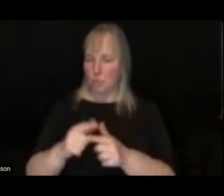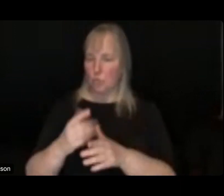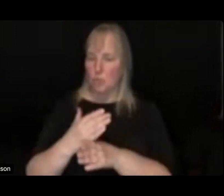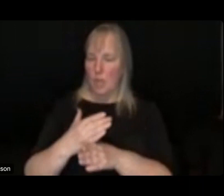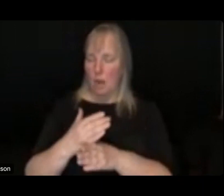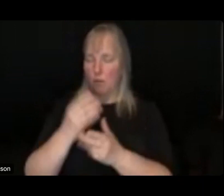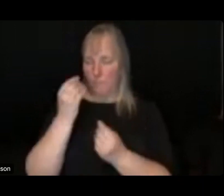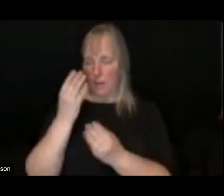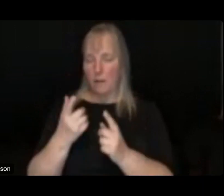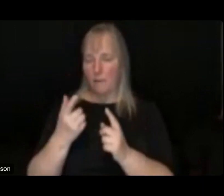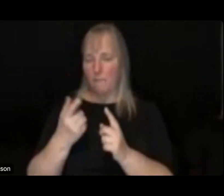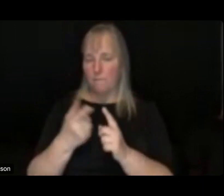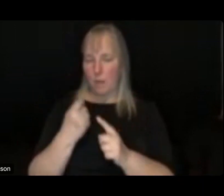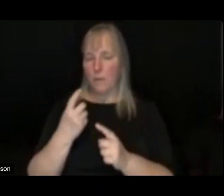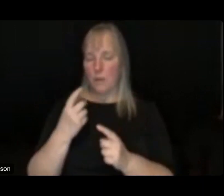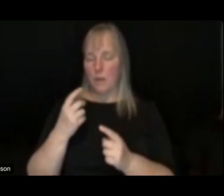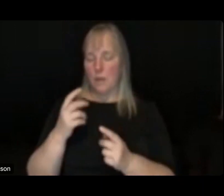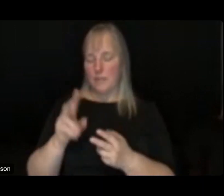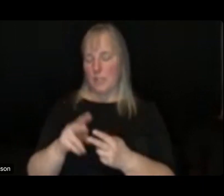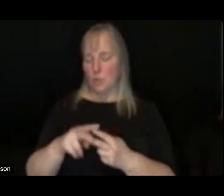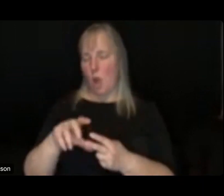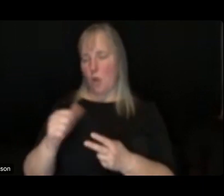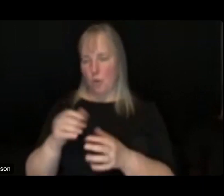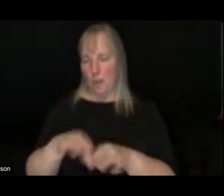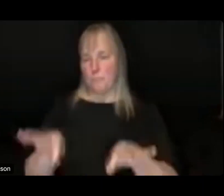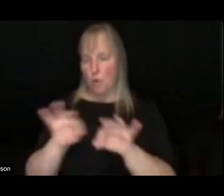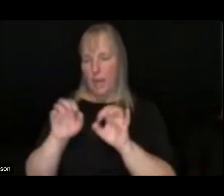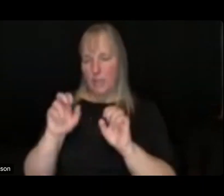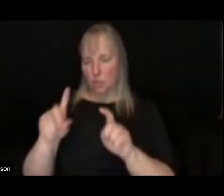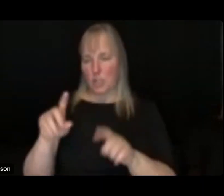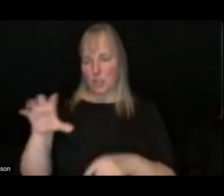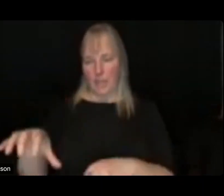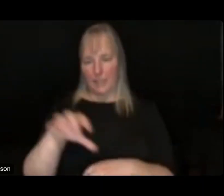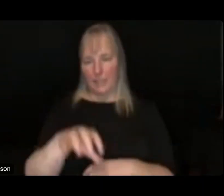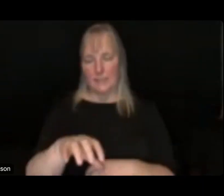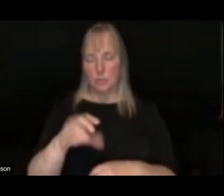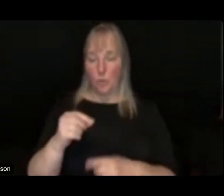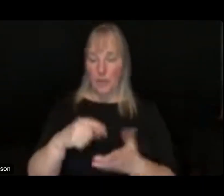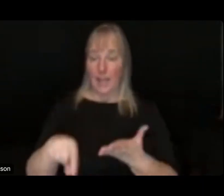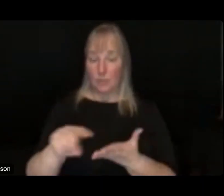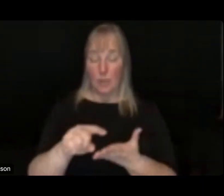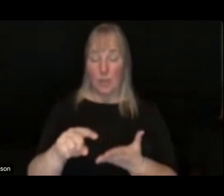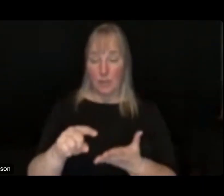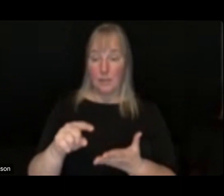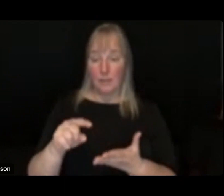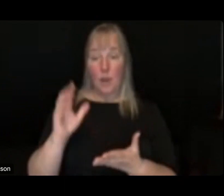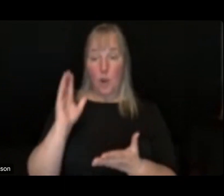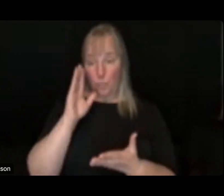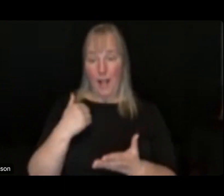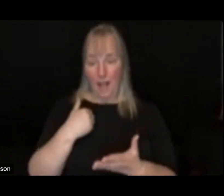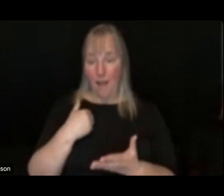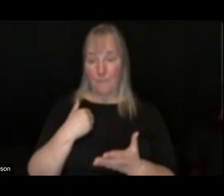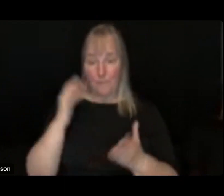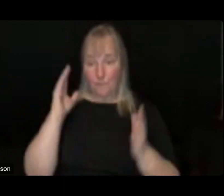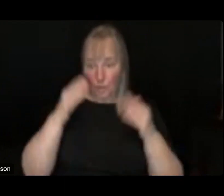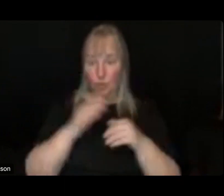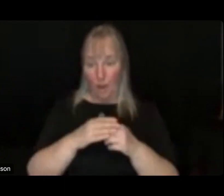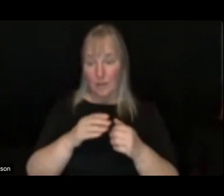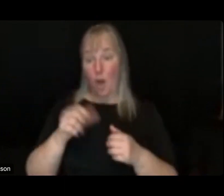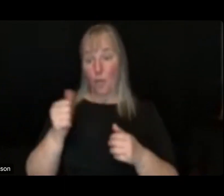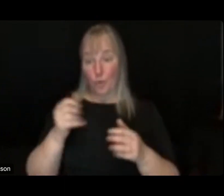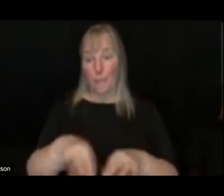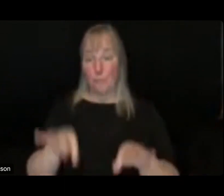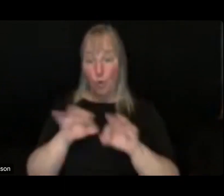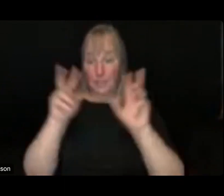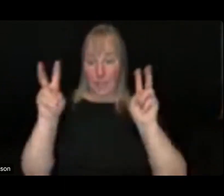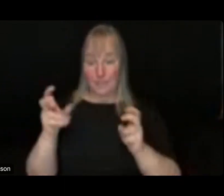other important education entities there. So next week, I think we're going to be focused on another important topic there. So with that, I would